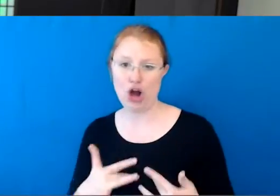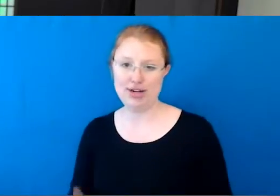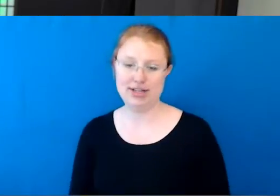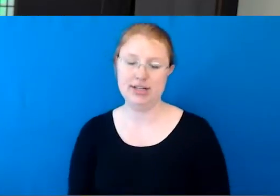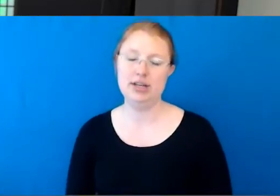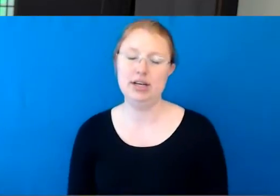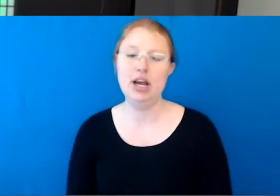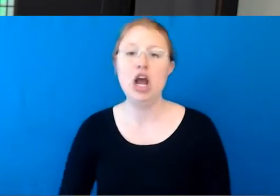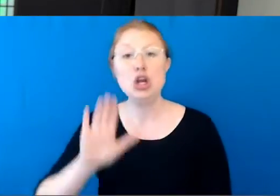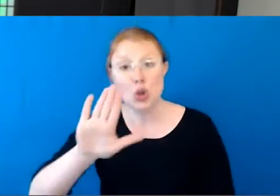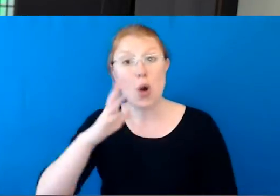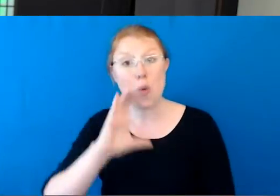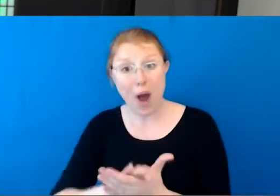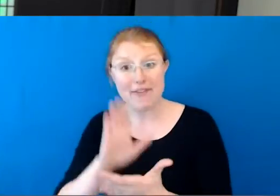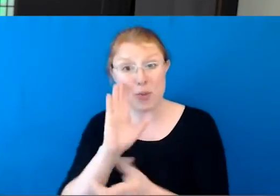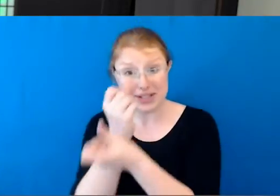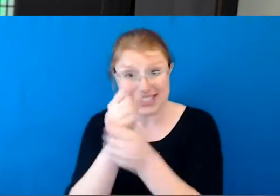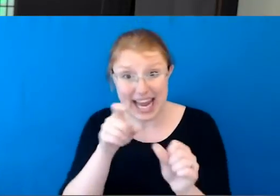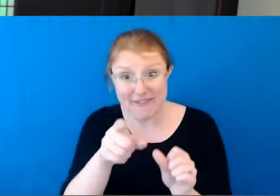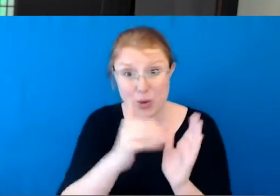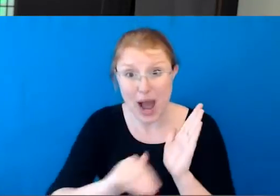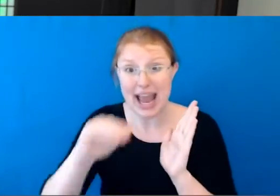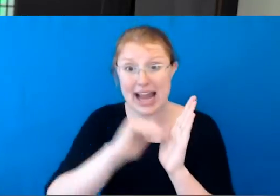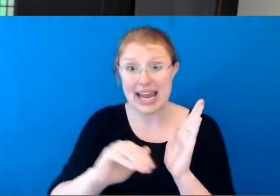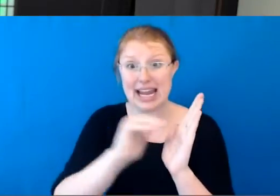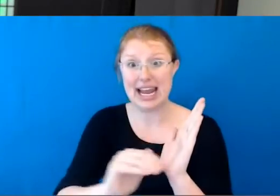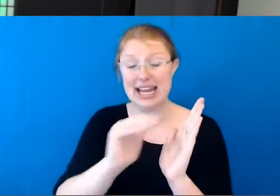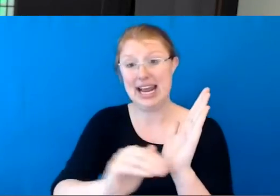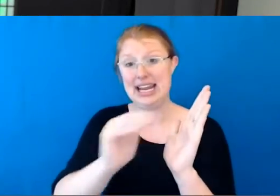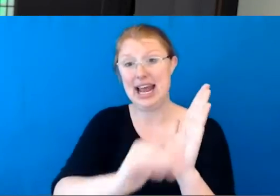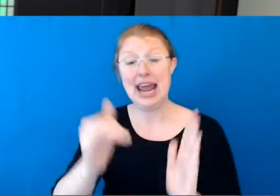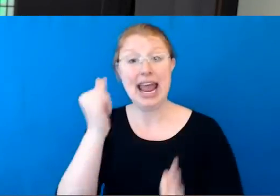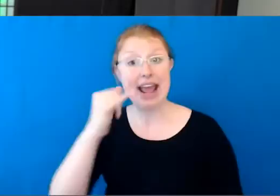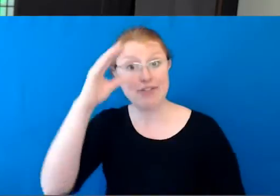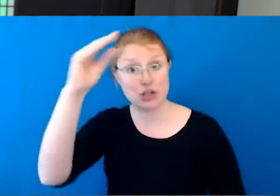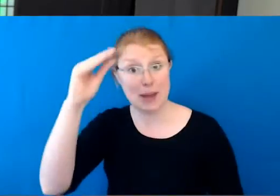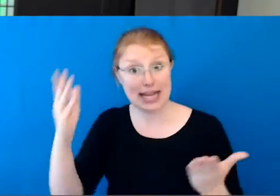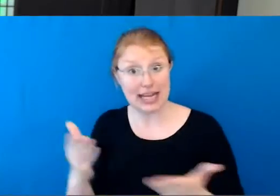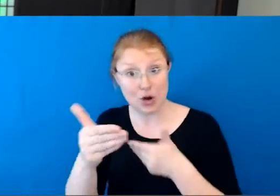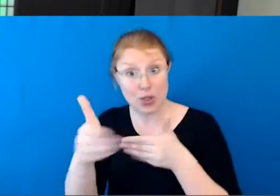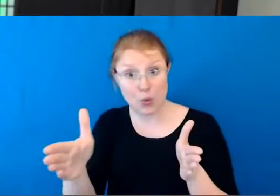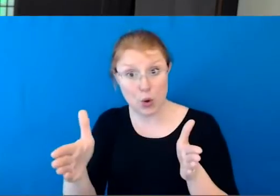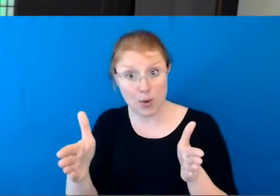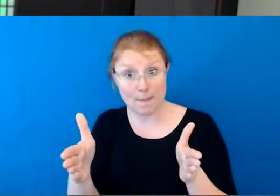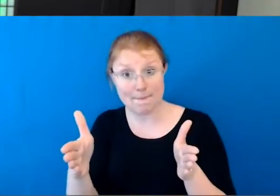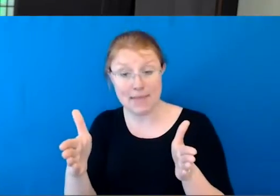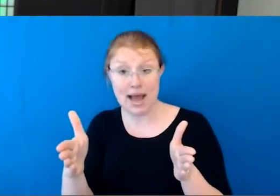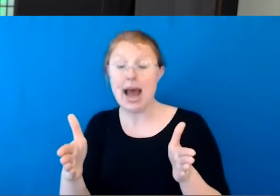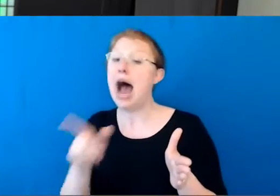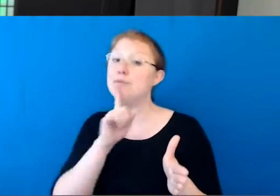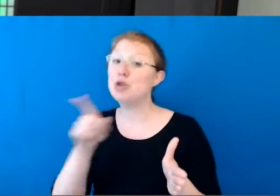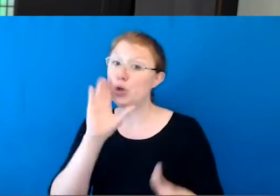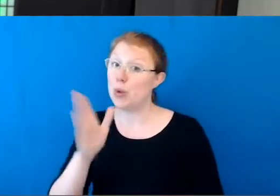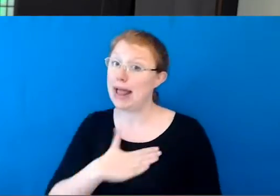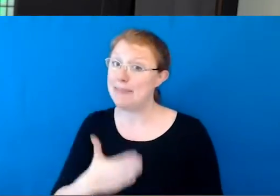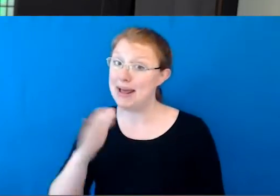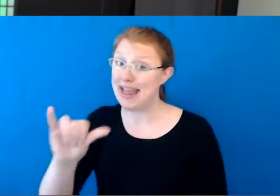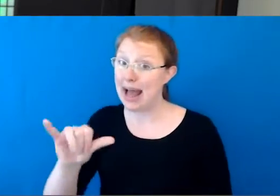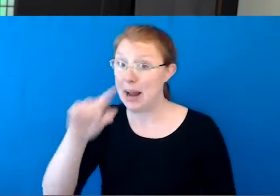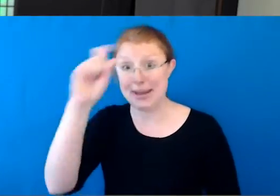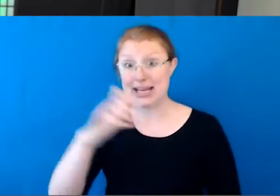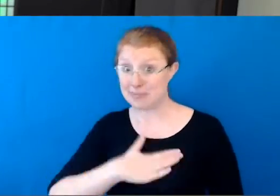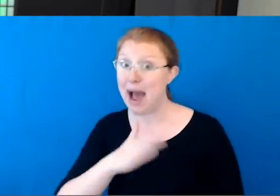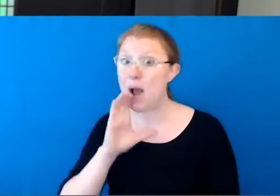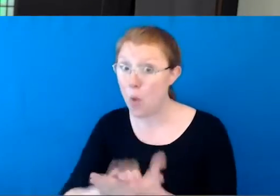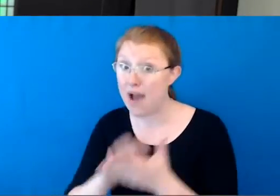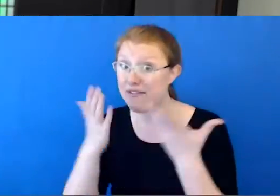And if there's men in the room, I bet I can get an amen from you, because my wife has saved me time and time again from just being an idiot